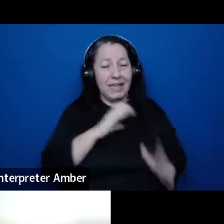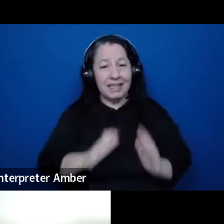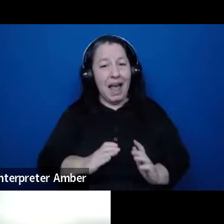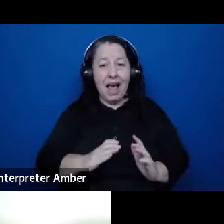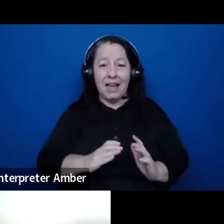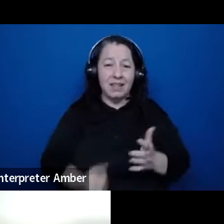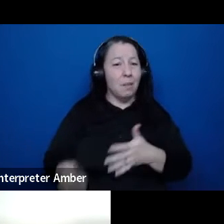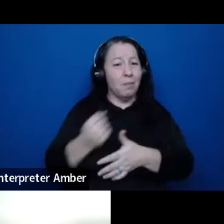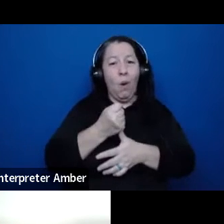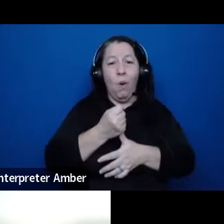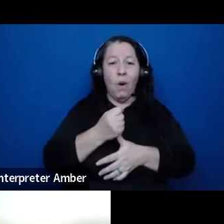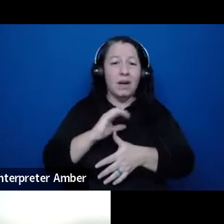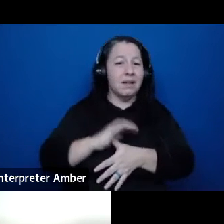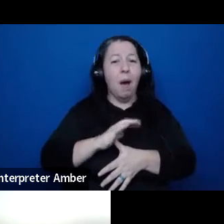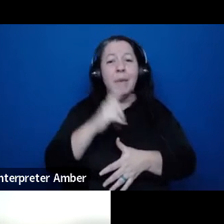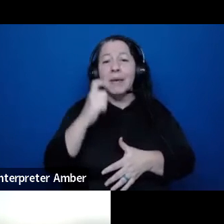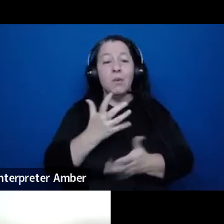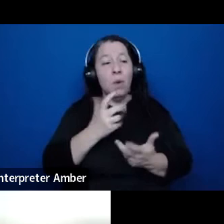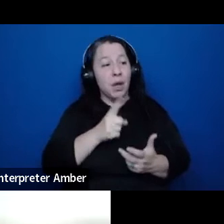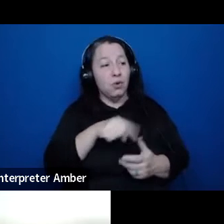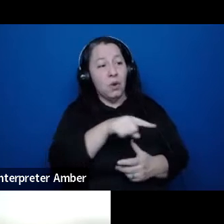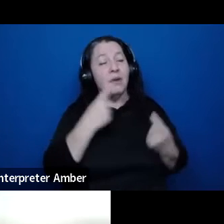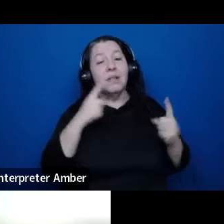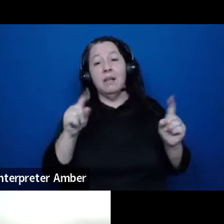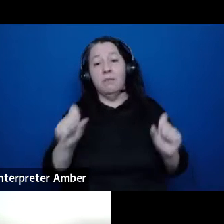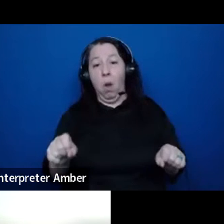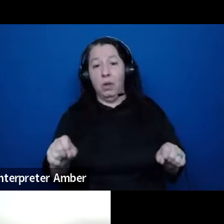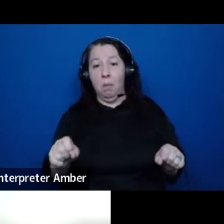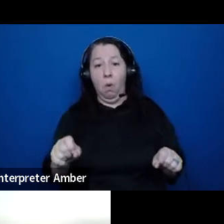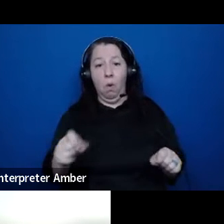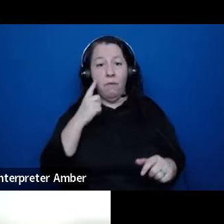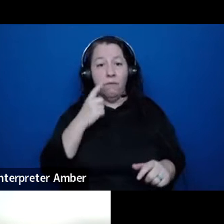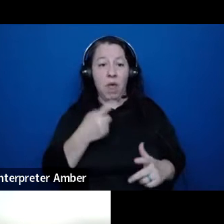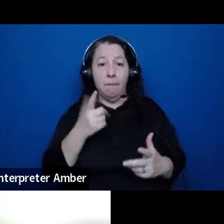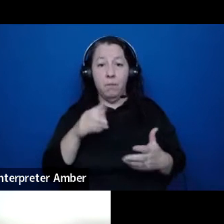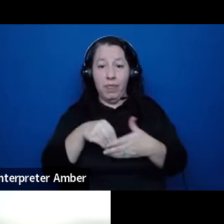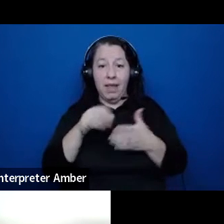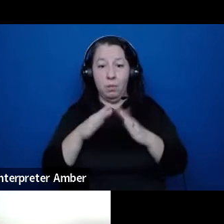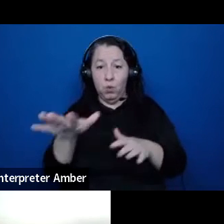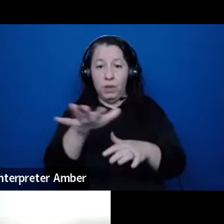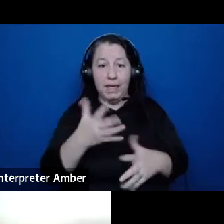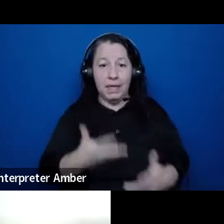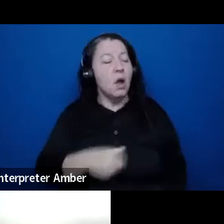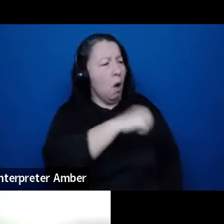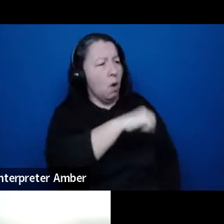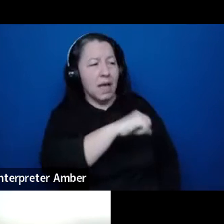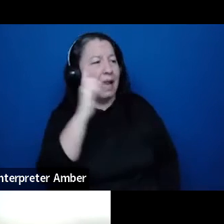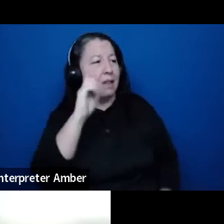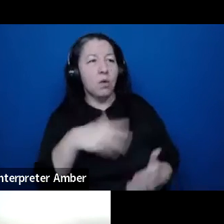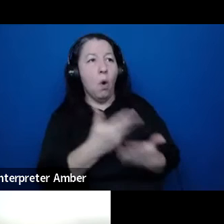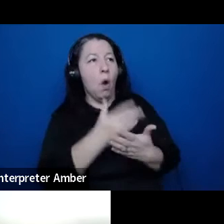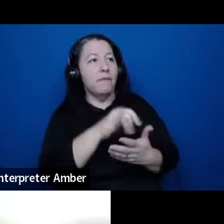them as successful as possible in the community. Yeah, and I think all that planning on the front end, as well